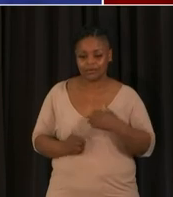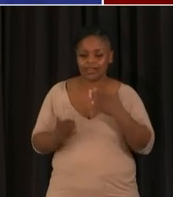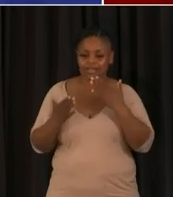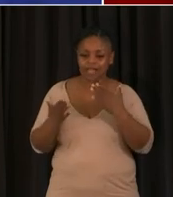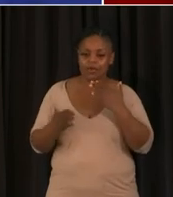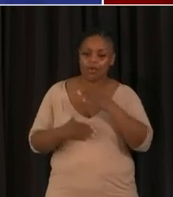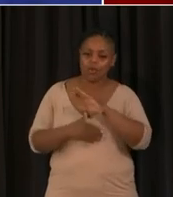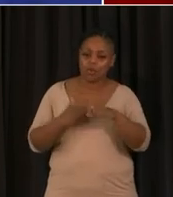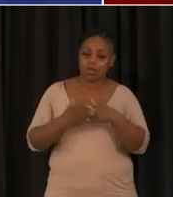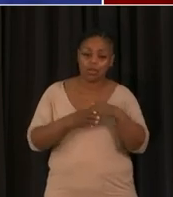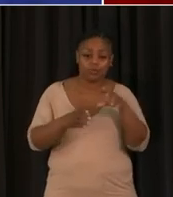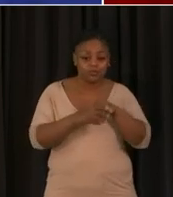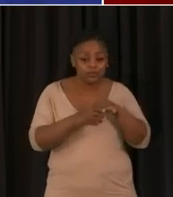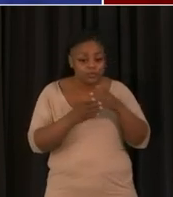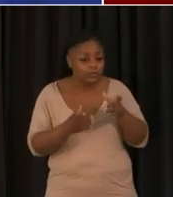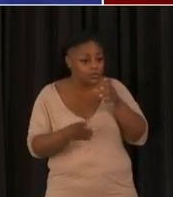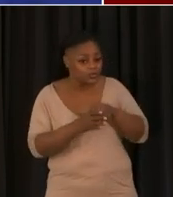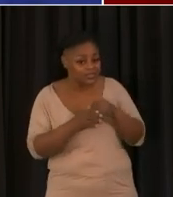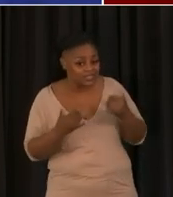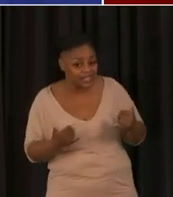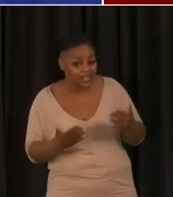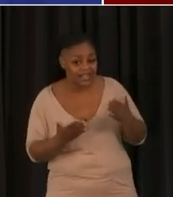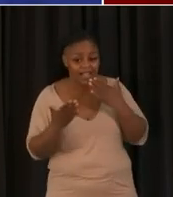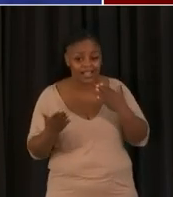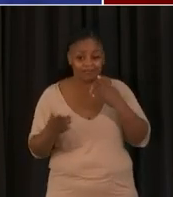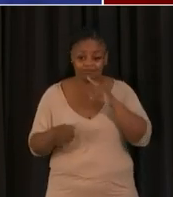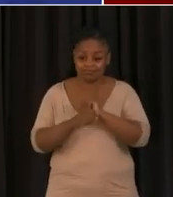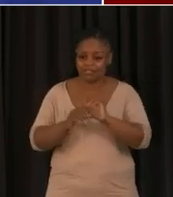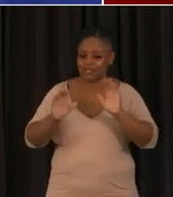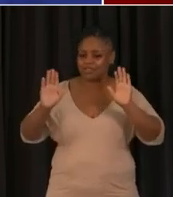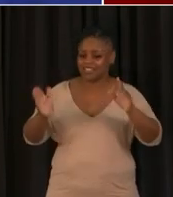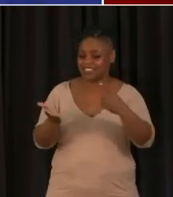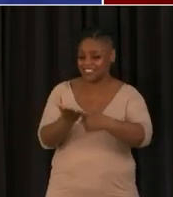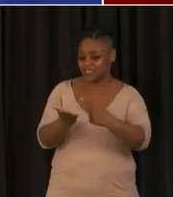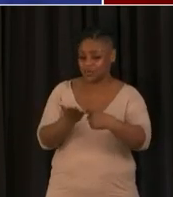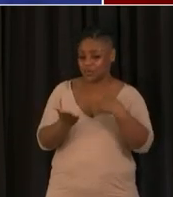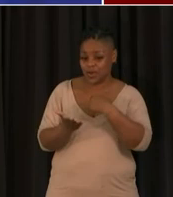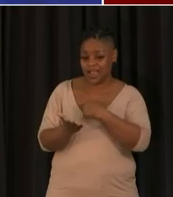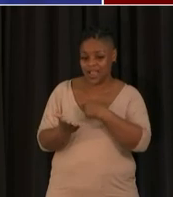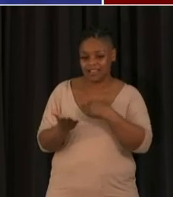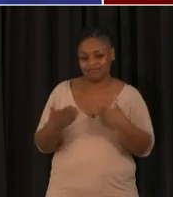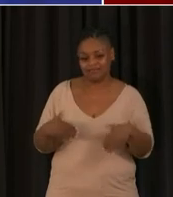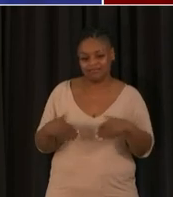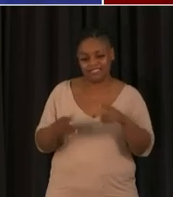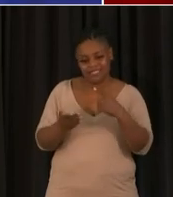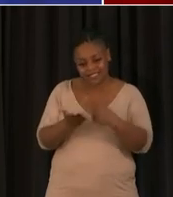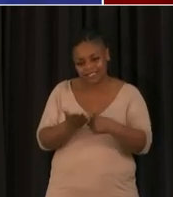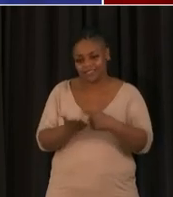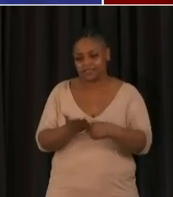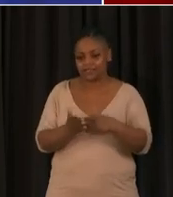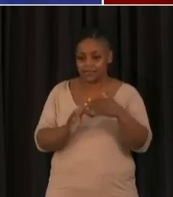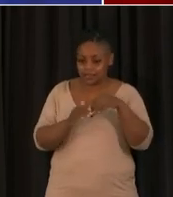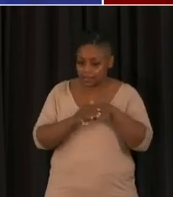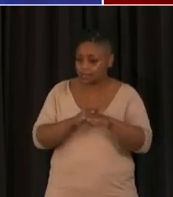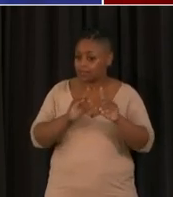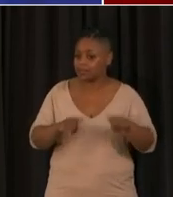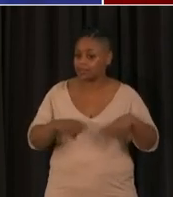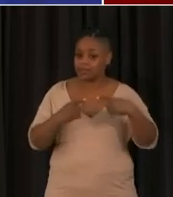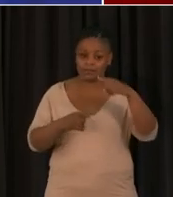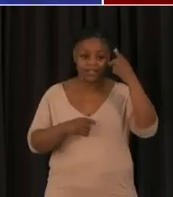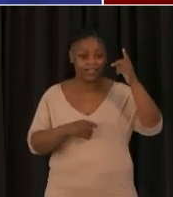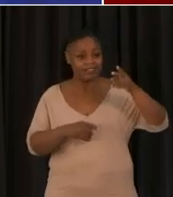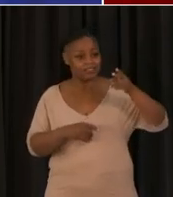Gosh, that's a hard question. So yeah, as you mentioned, Thrive East of the River is one of the largest cash